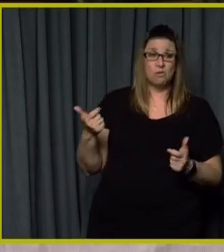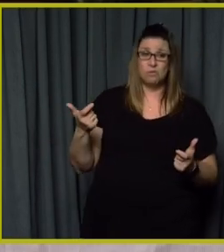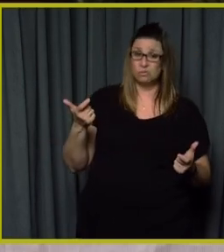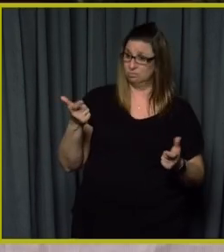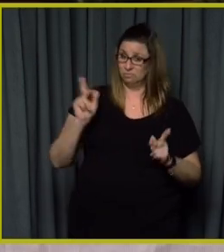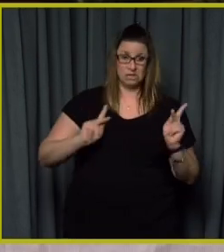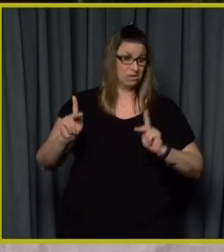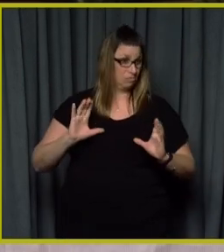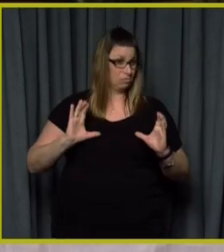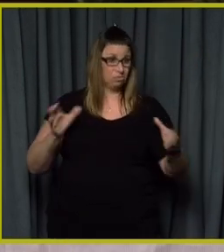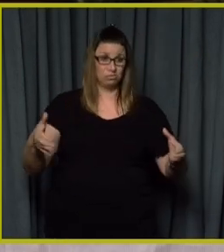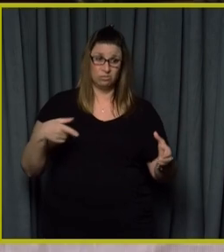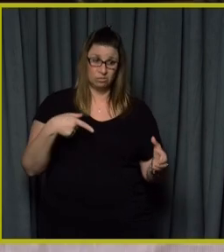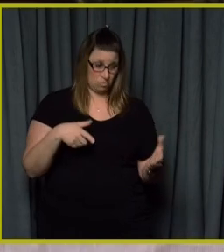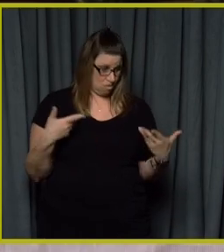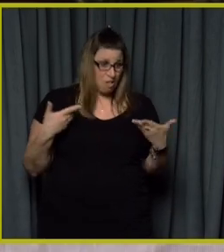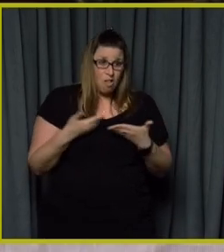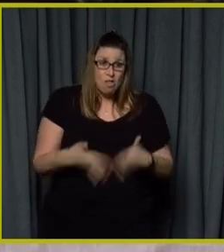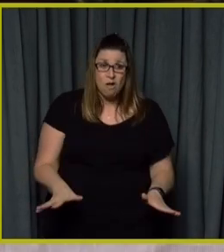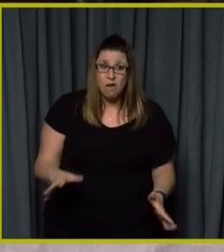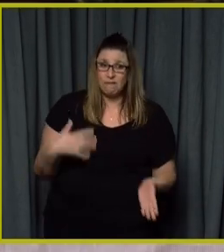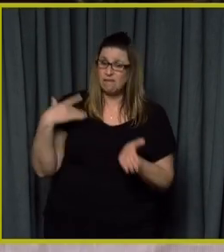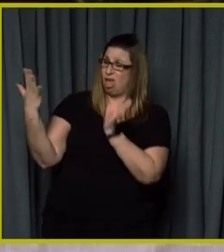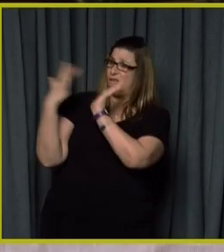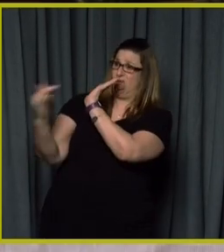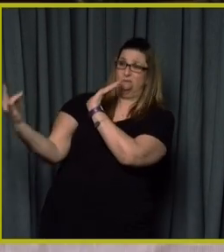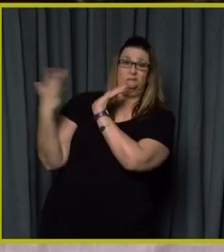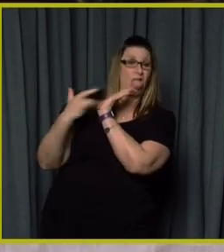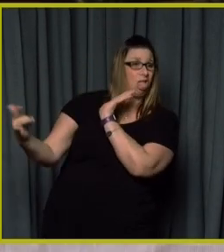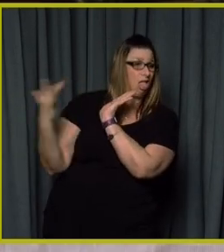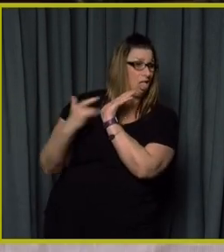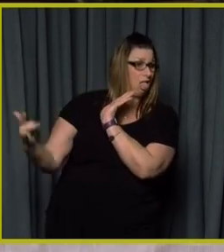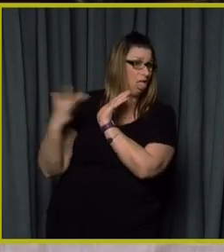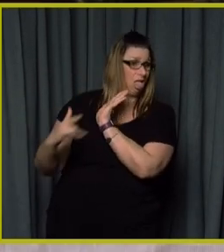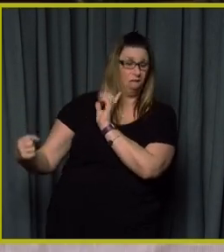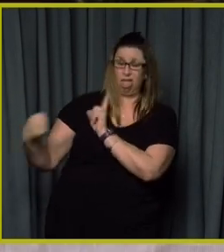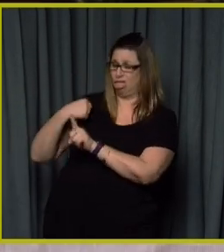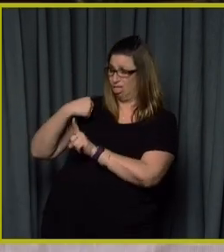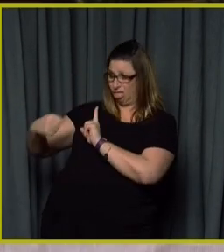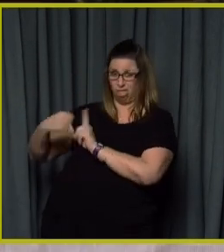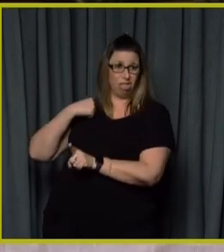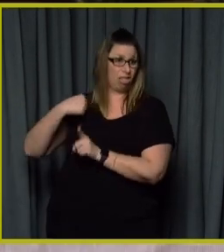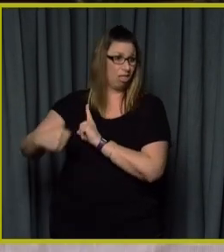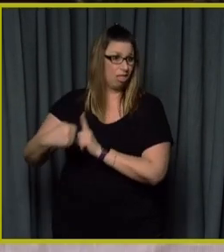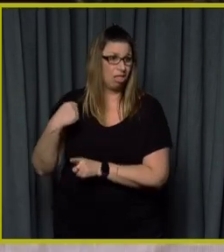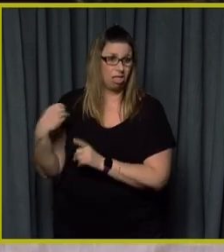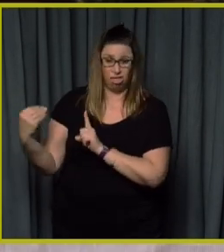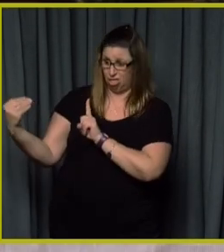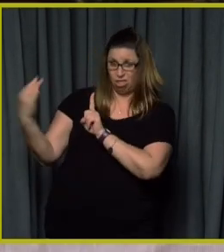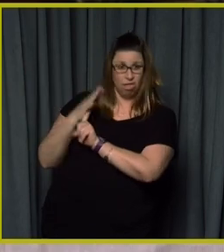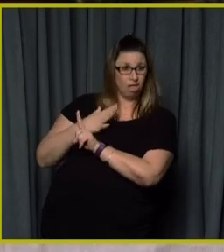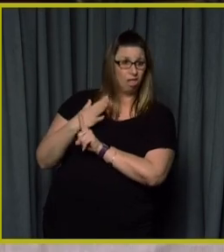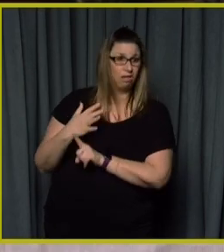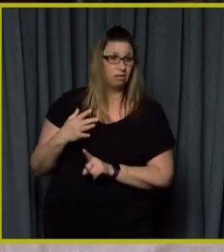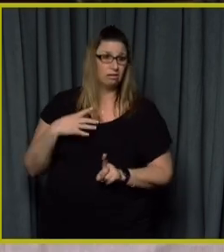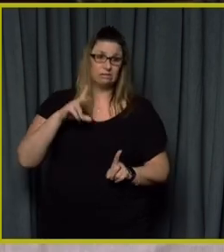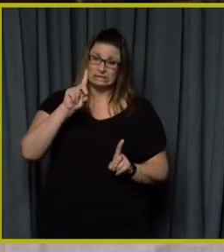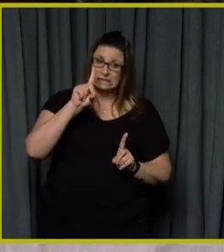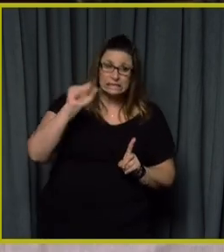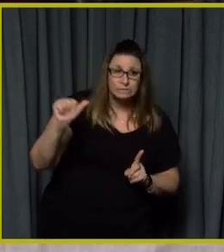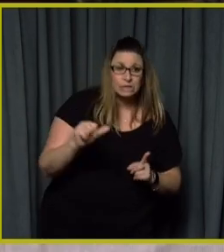who have already been beaten up by the system. Black folks, brown folks, disabled folks, elderly folks, and